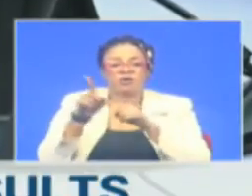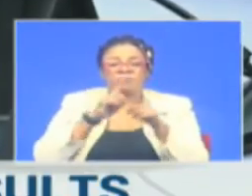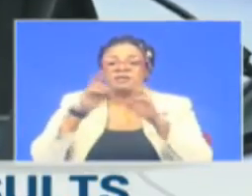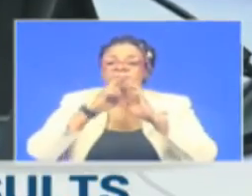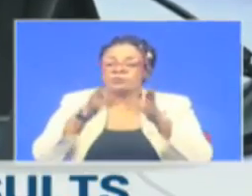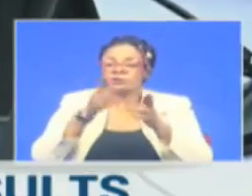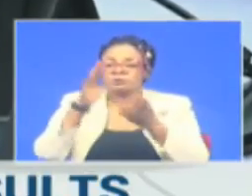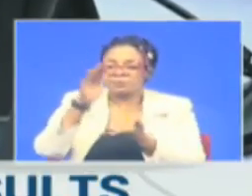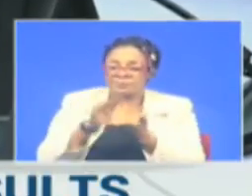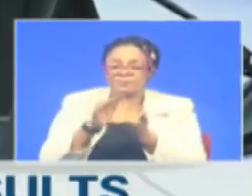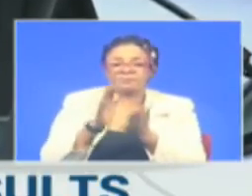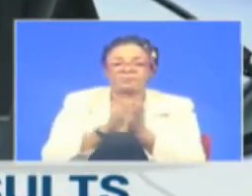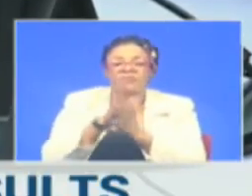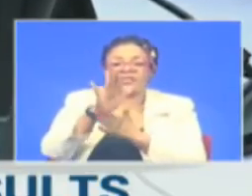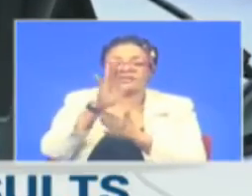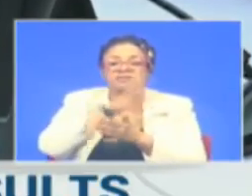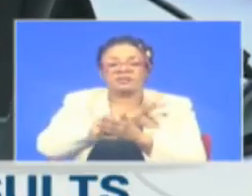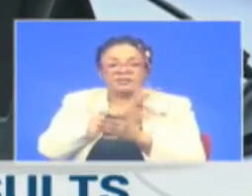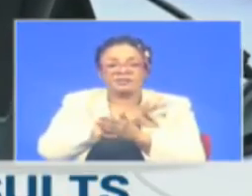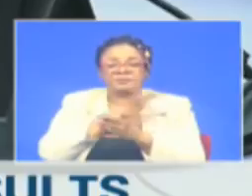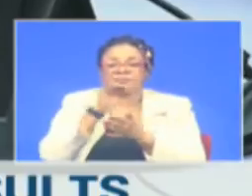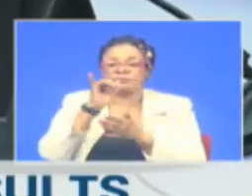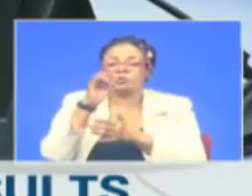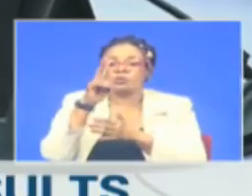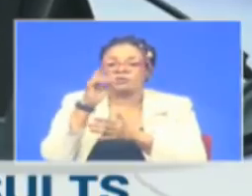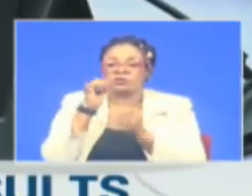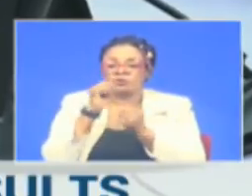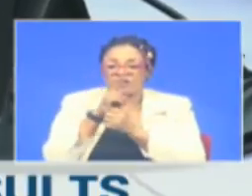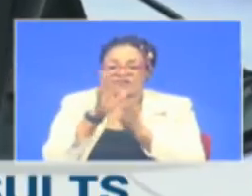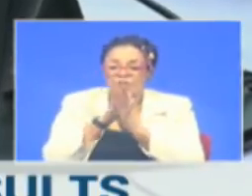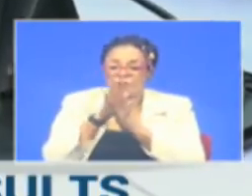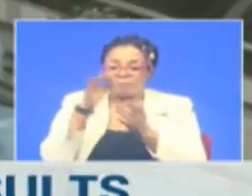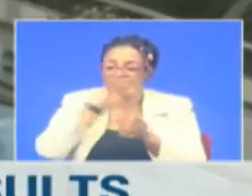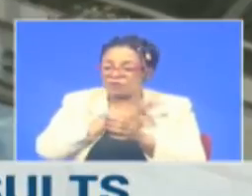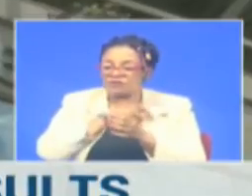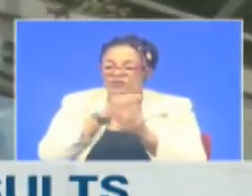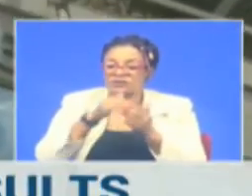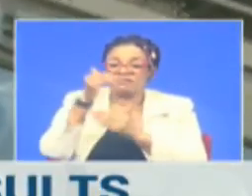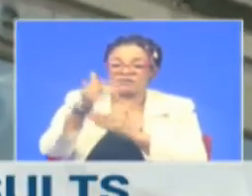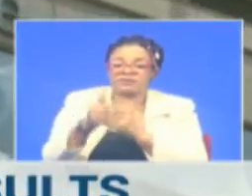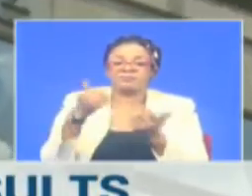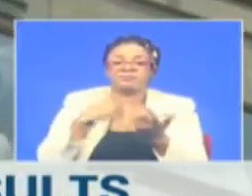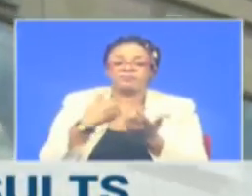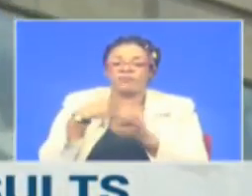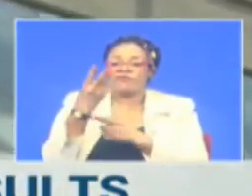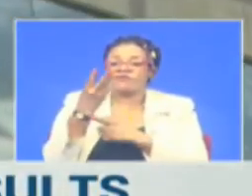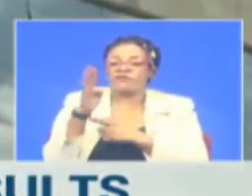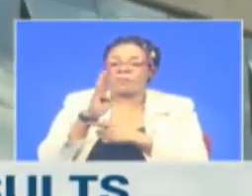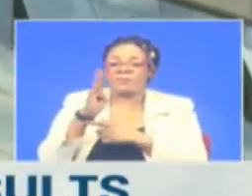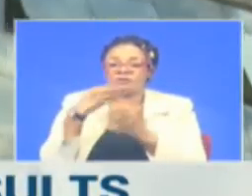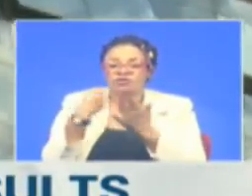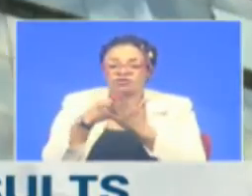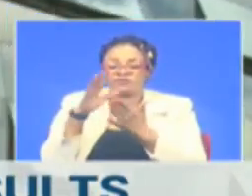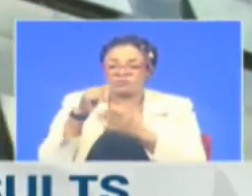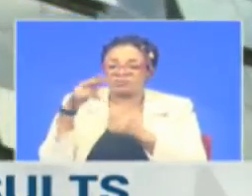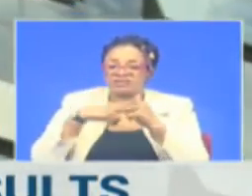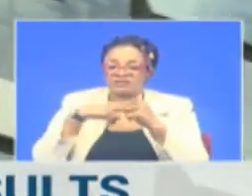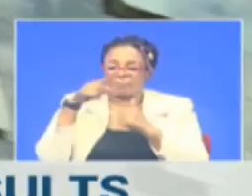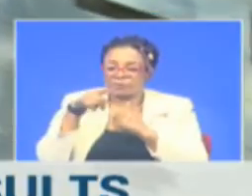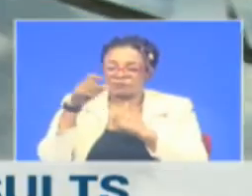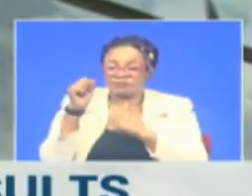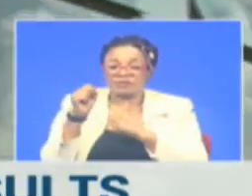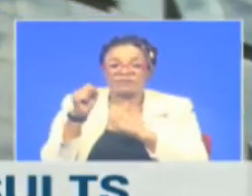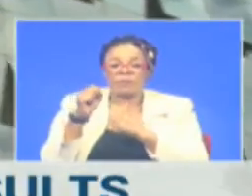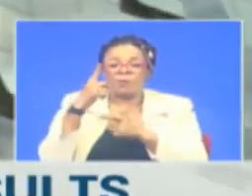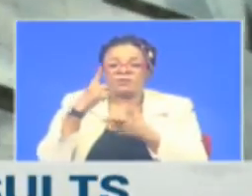its half-year net earnings was in 2012, when its profit after tax stood at 4 billion shillings, down from 7.6 billion shillings a